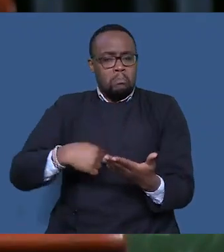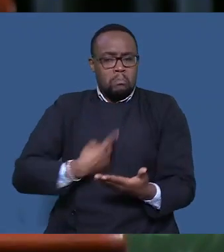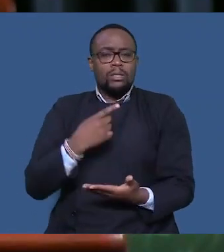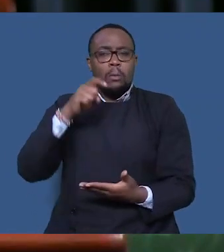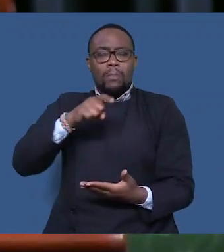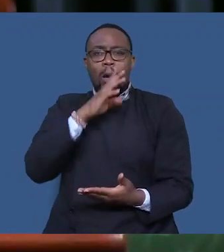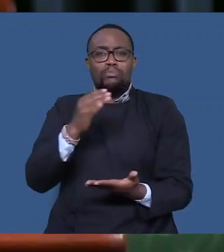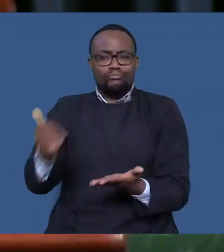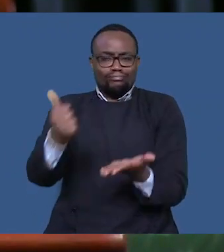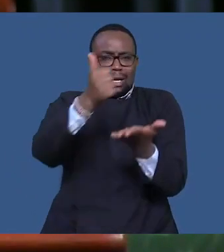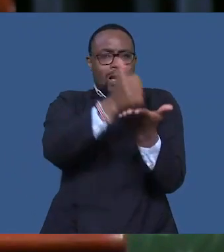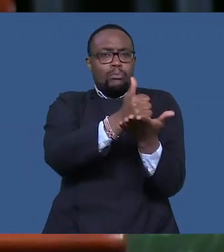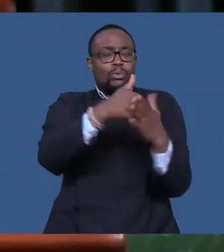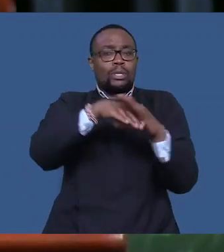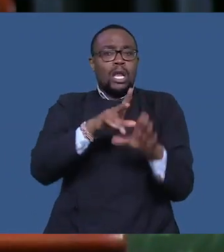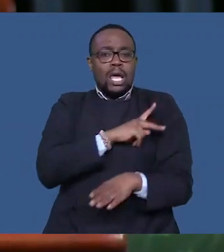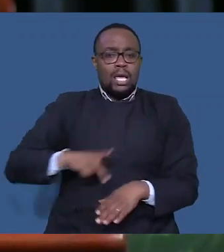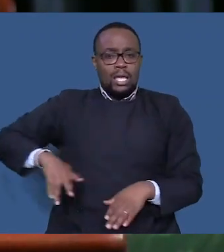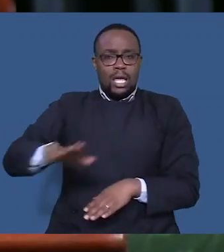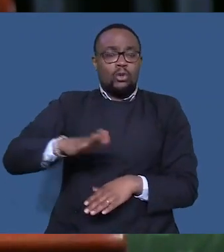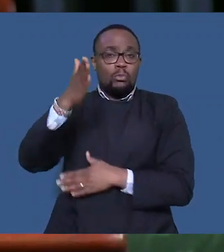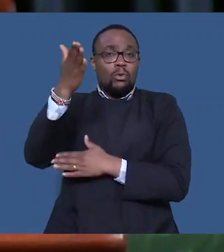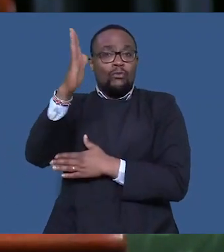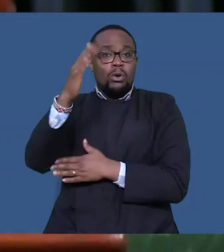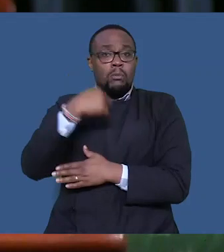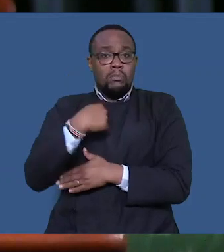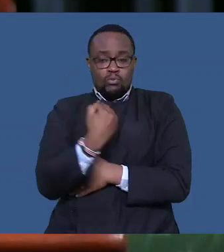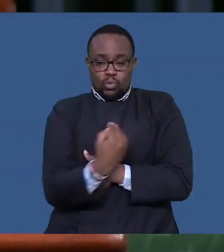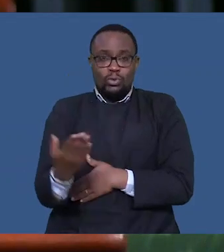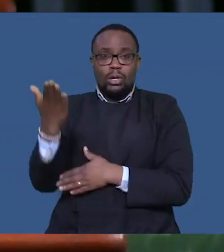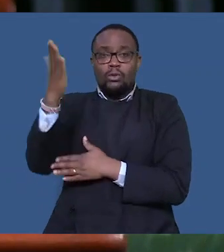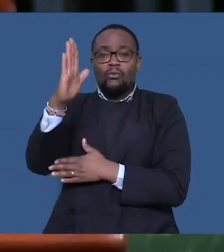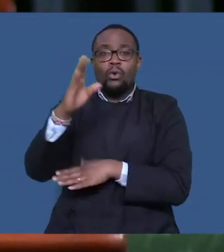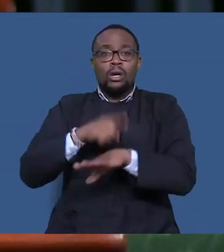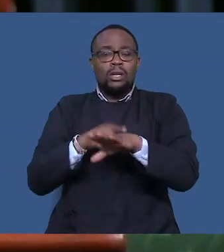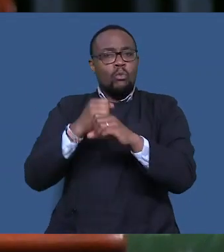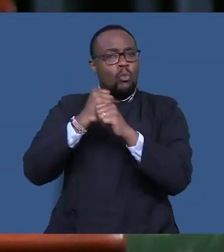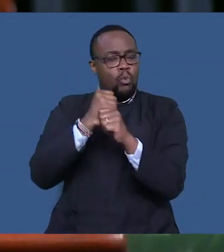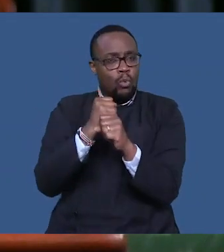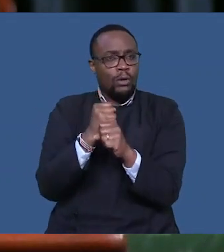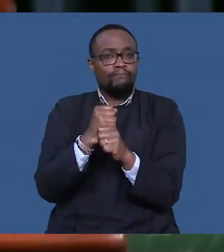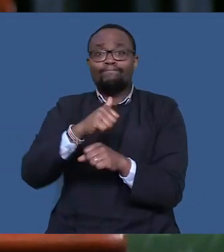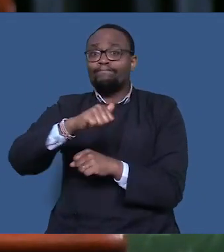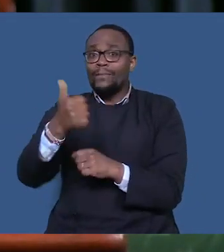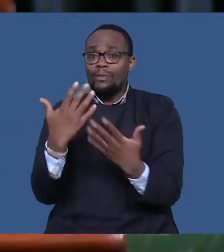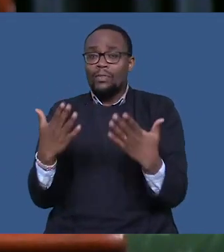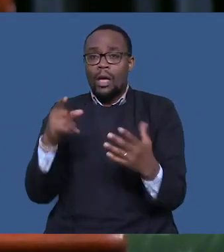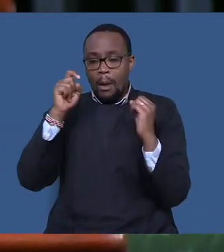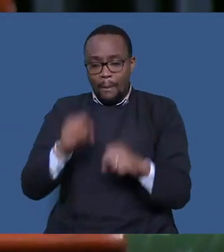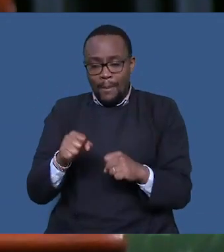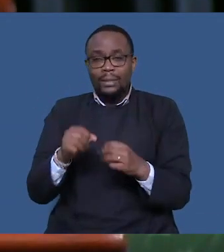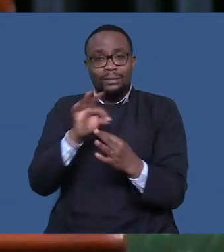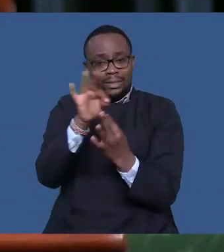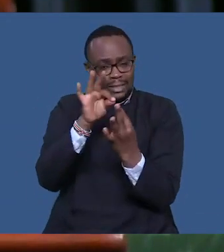set apart as a kingdom influencer, as a child of God, as you scale up the height. And then the other thing that I need to emphasize on as